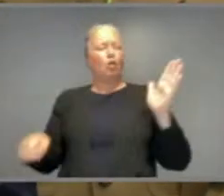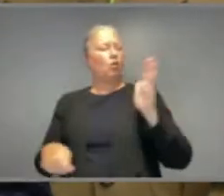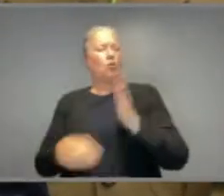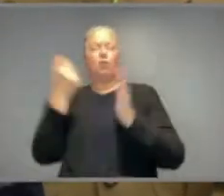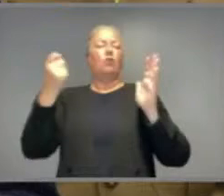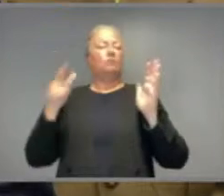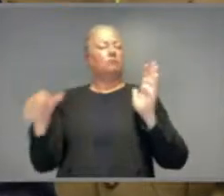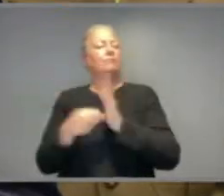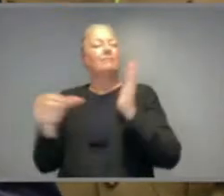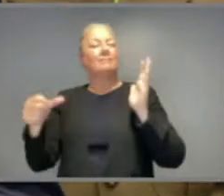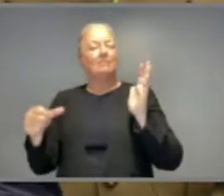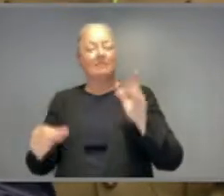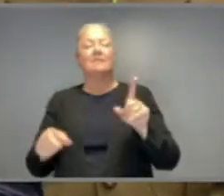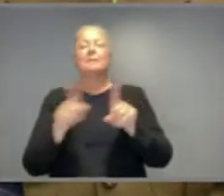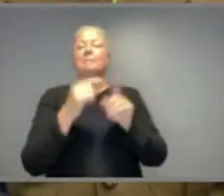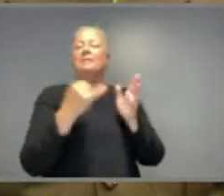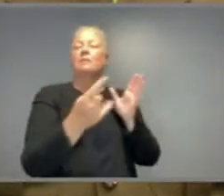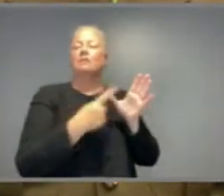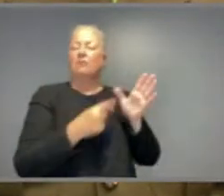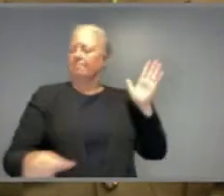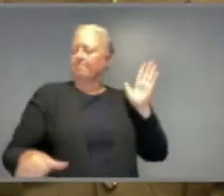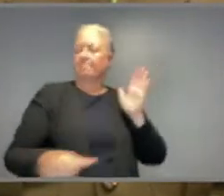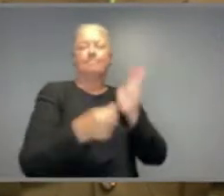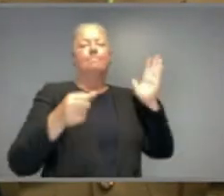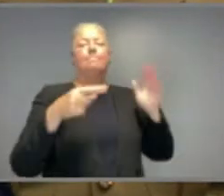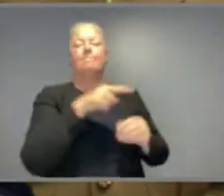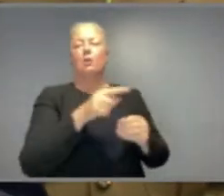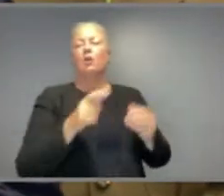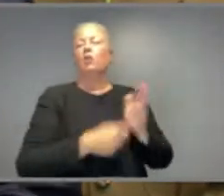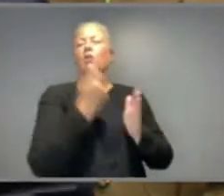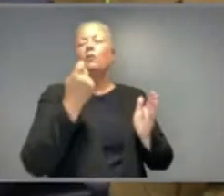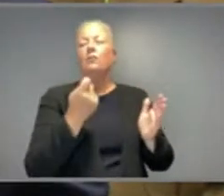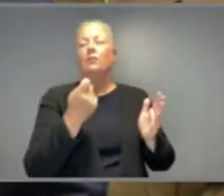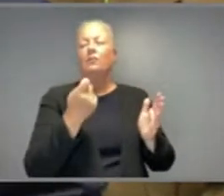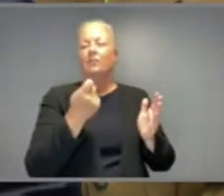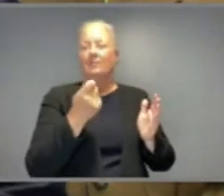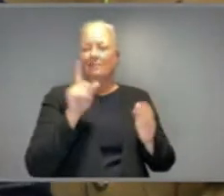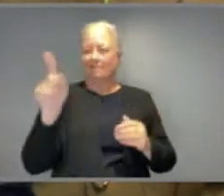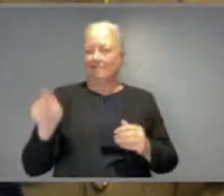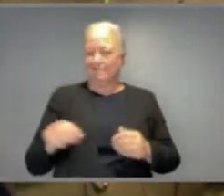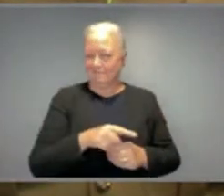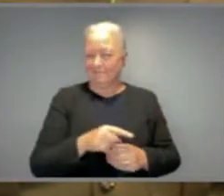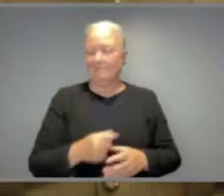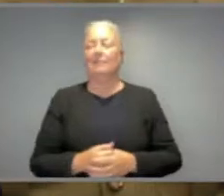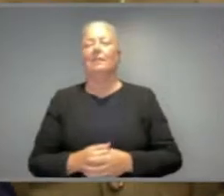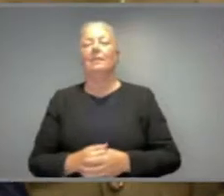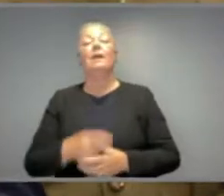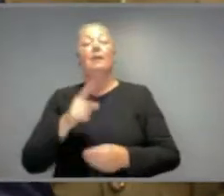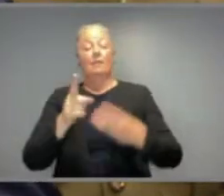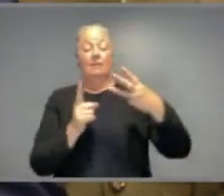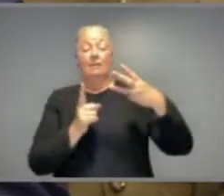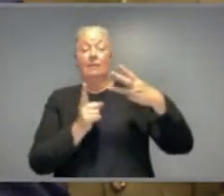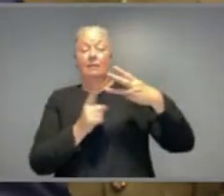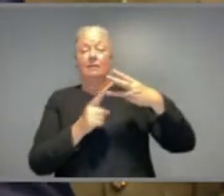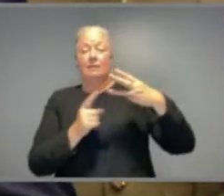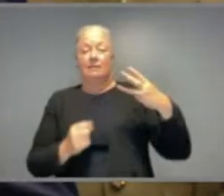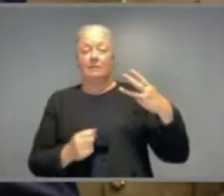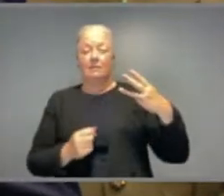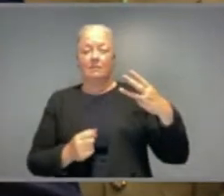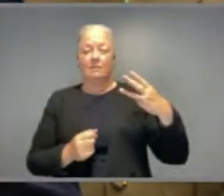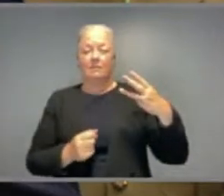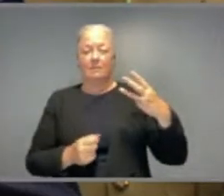in South Australia. The third key point out of the analysis is that the economic cost